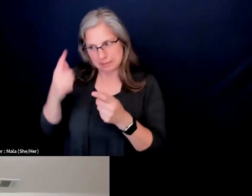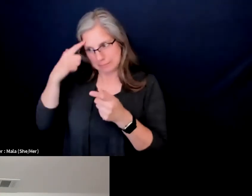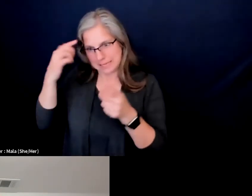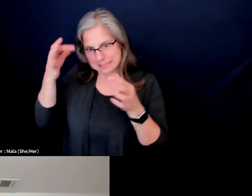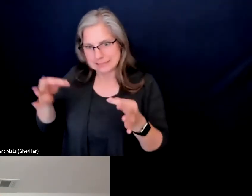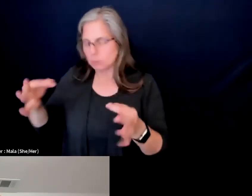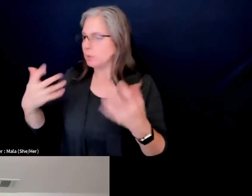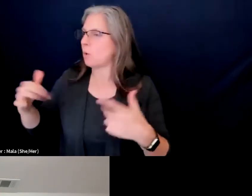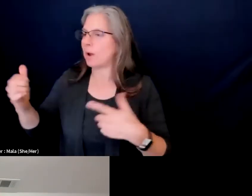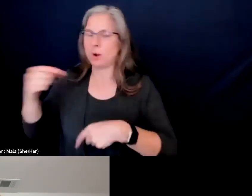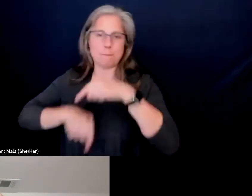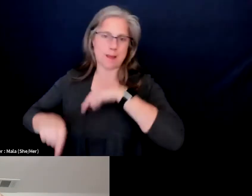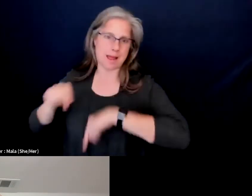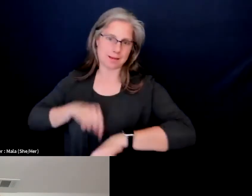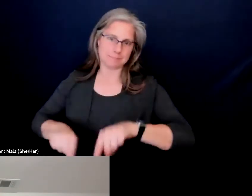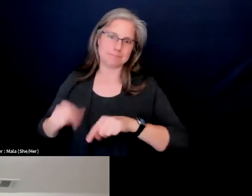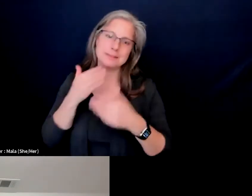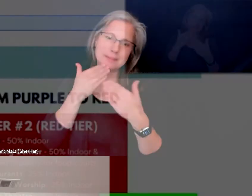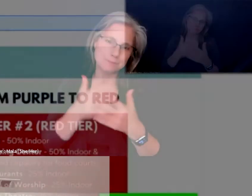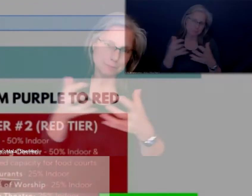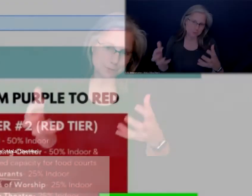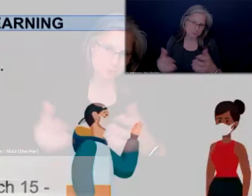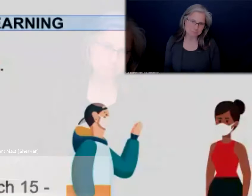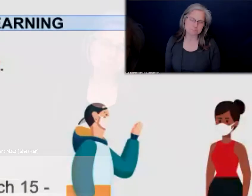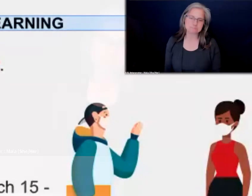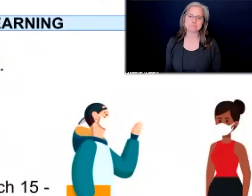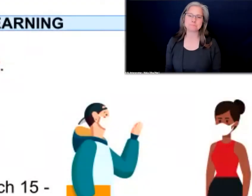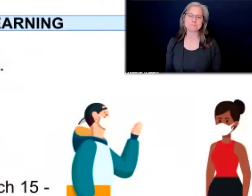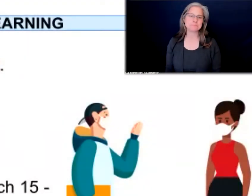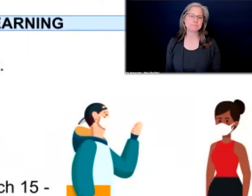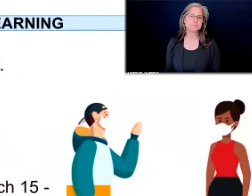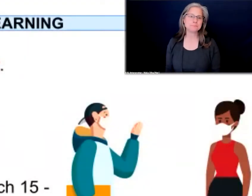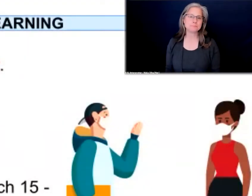backslide. Thank you so much.